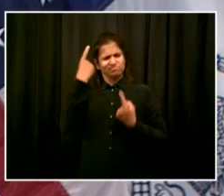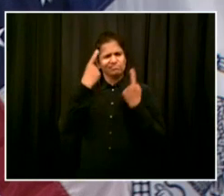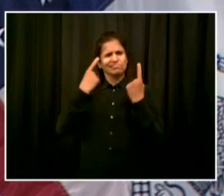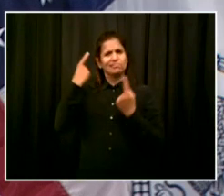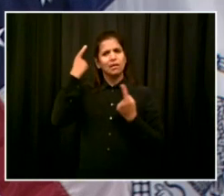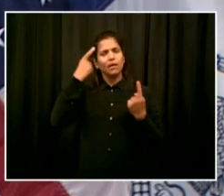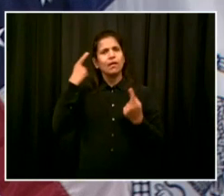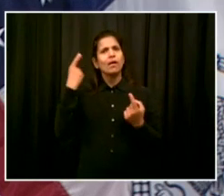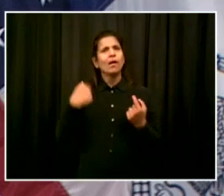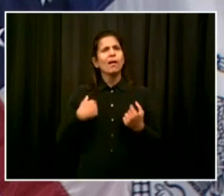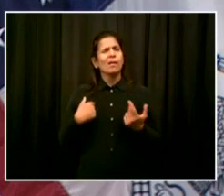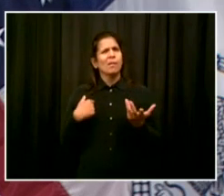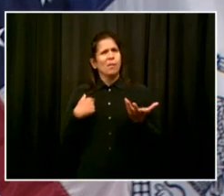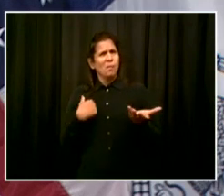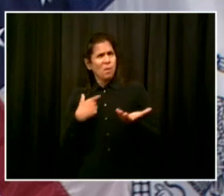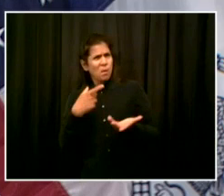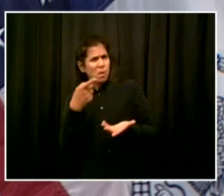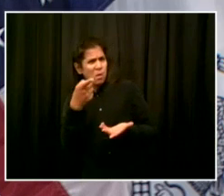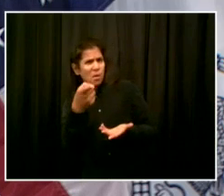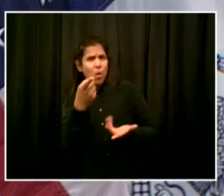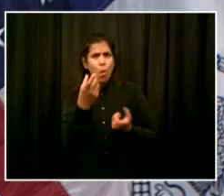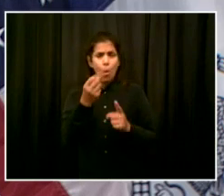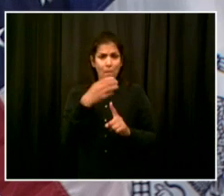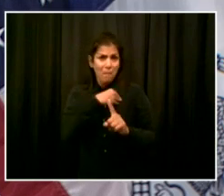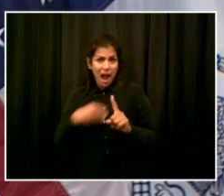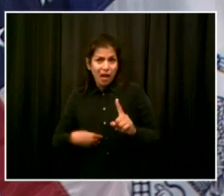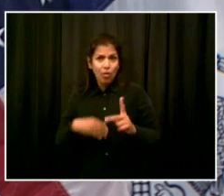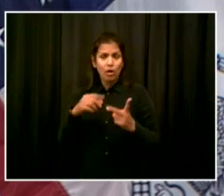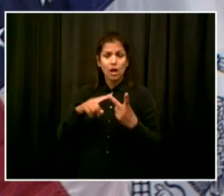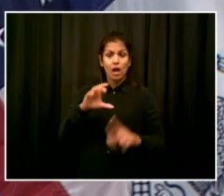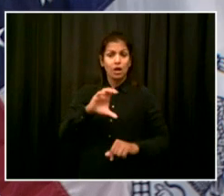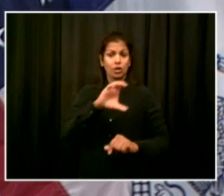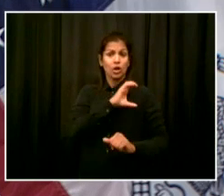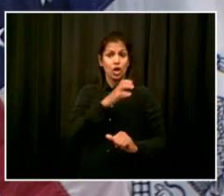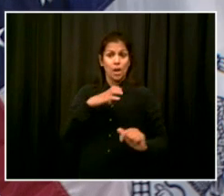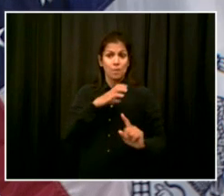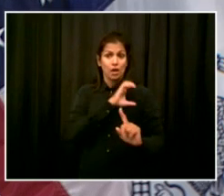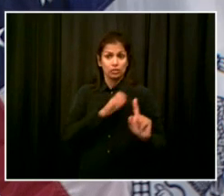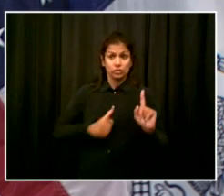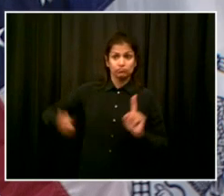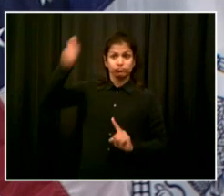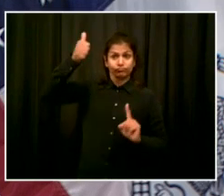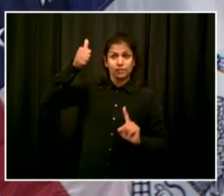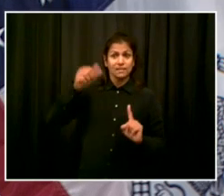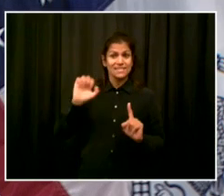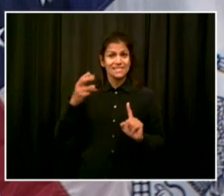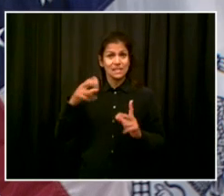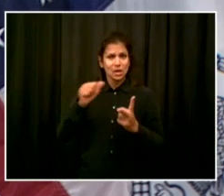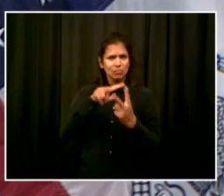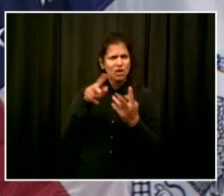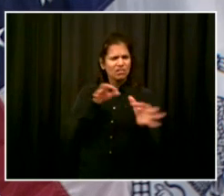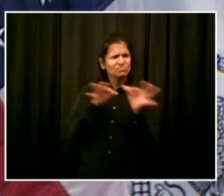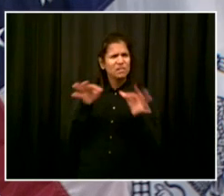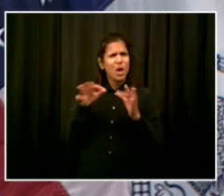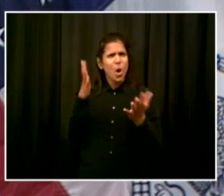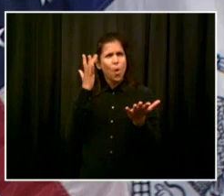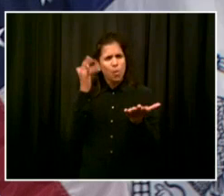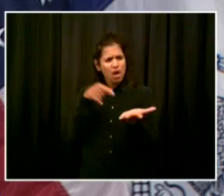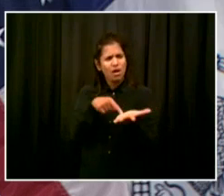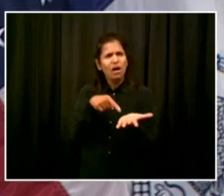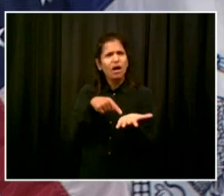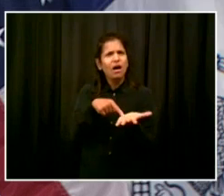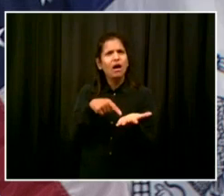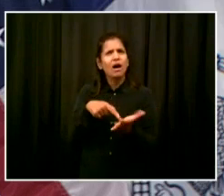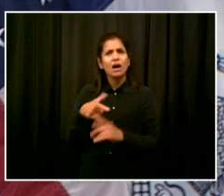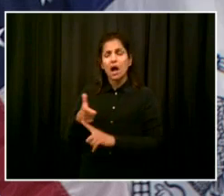commissioner can speak to that. As we are seeing this increase in violence, we're also seeing this massive drop